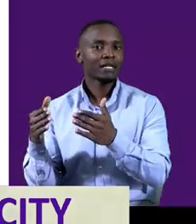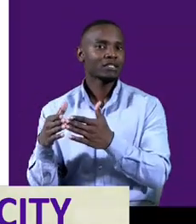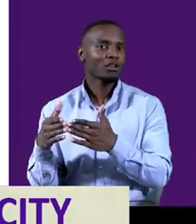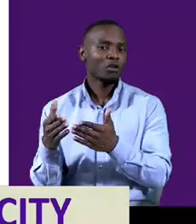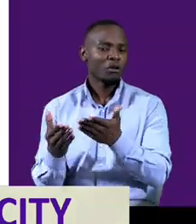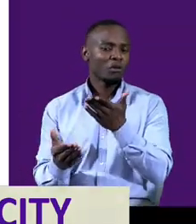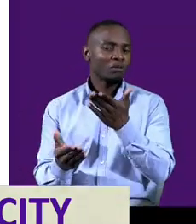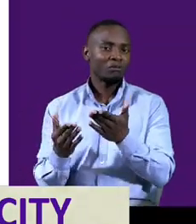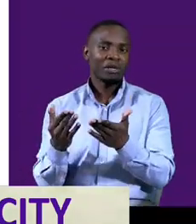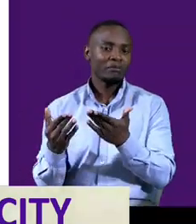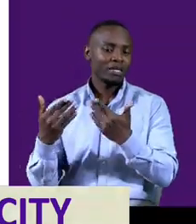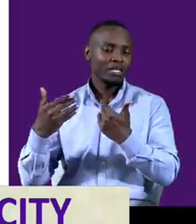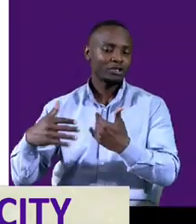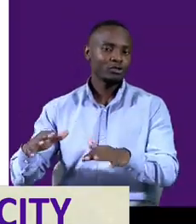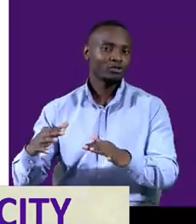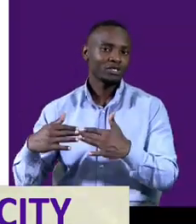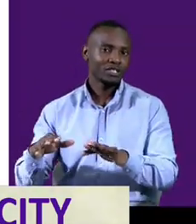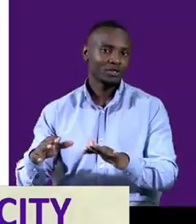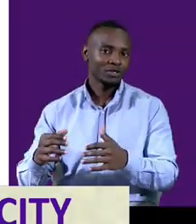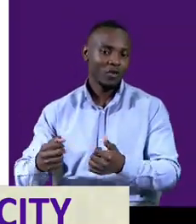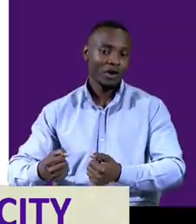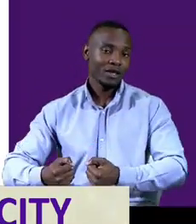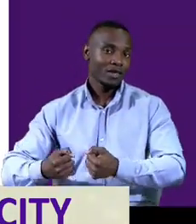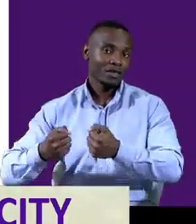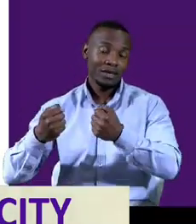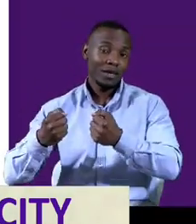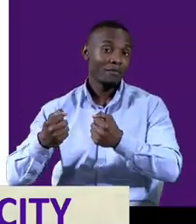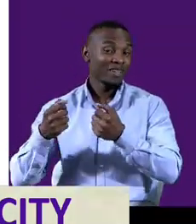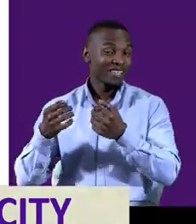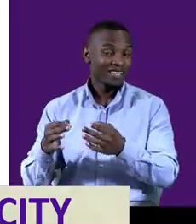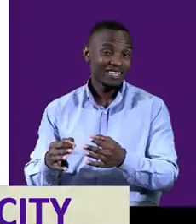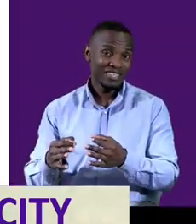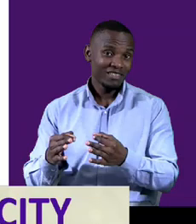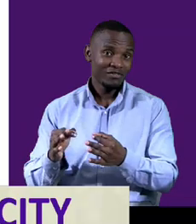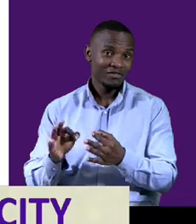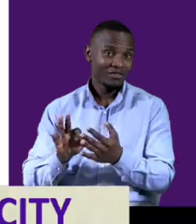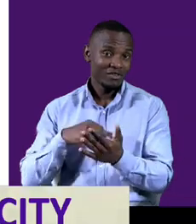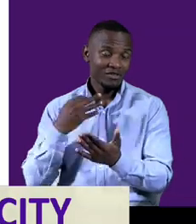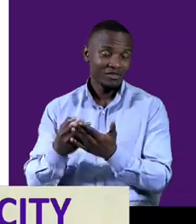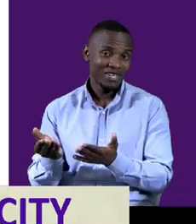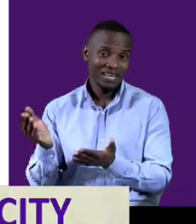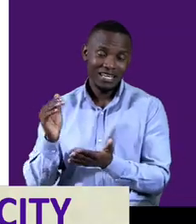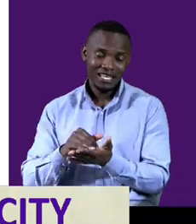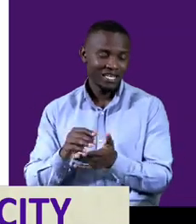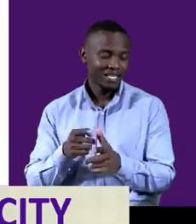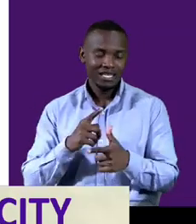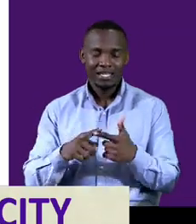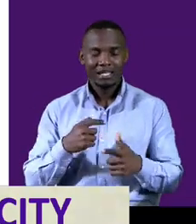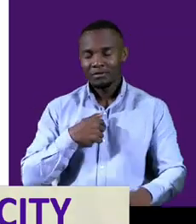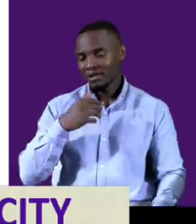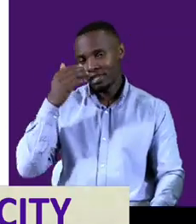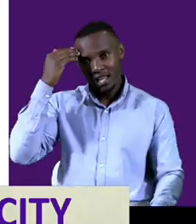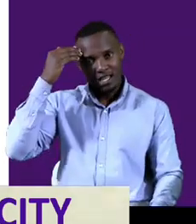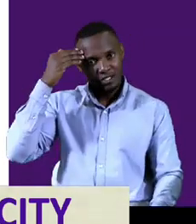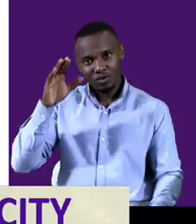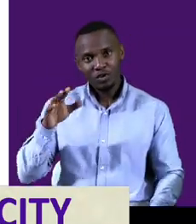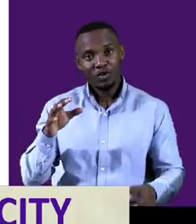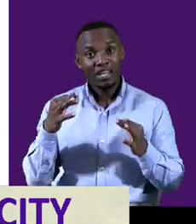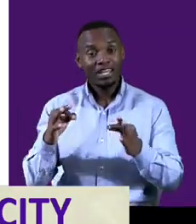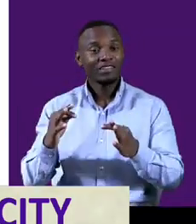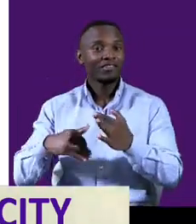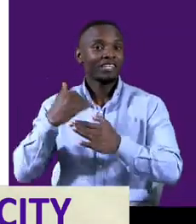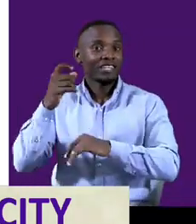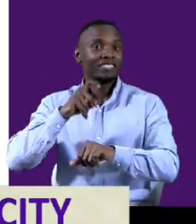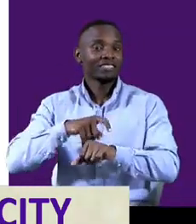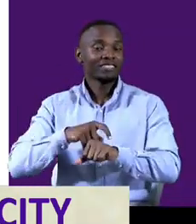is slipping away from them, and if they slip away of this league, I don't know if they are able to win it next